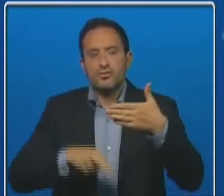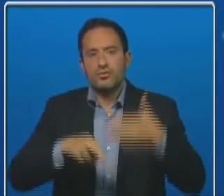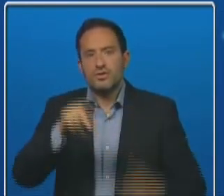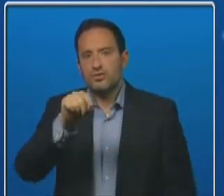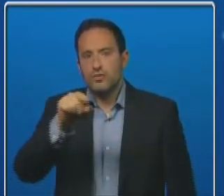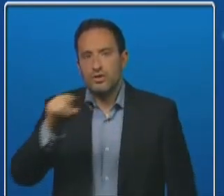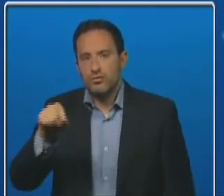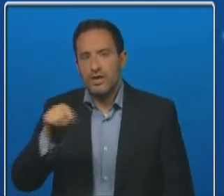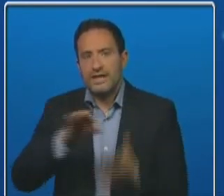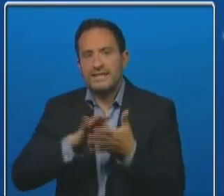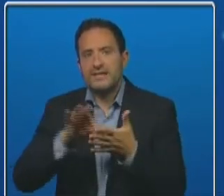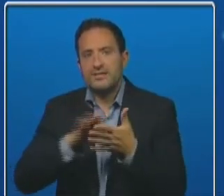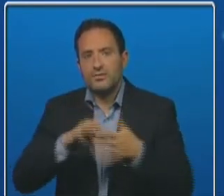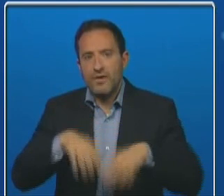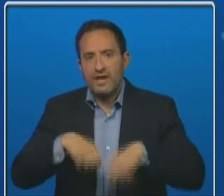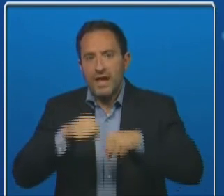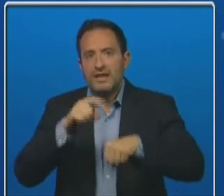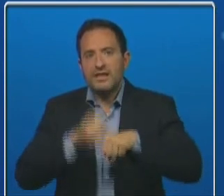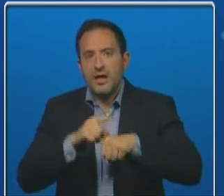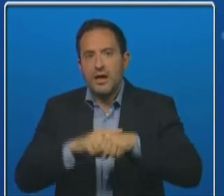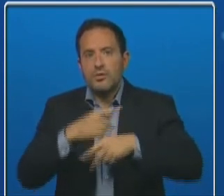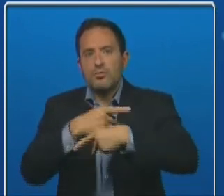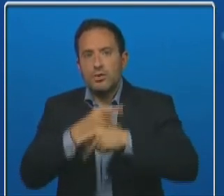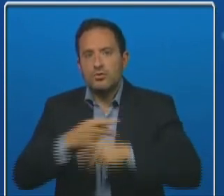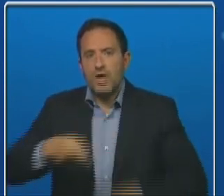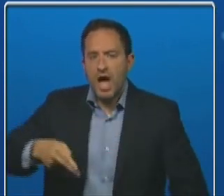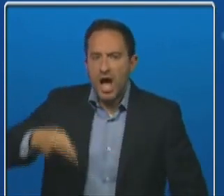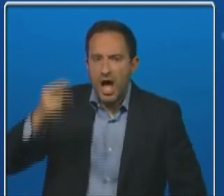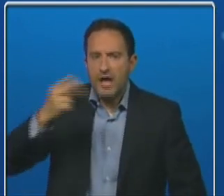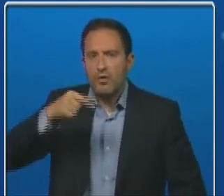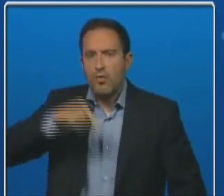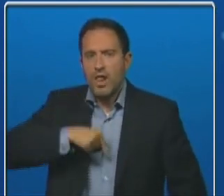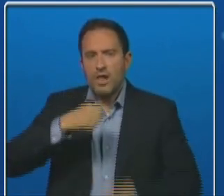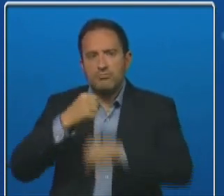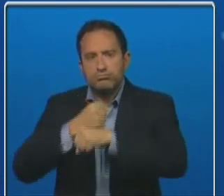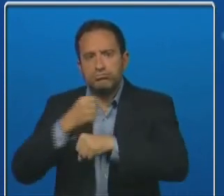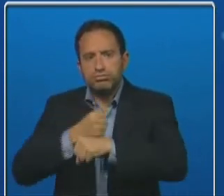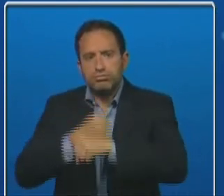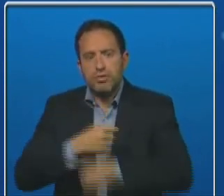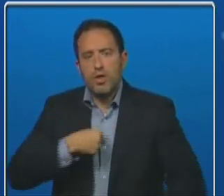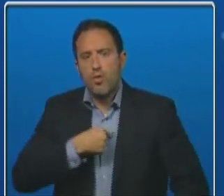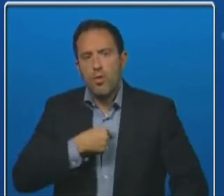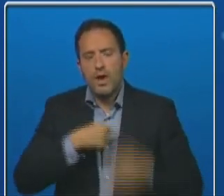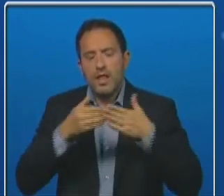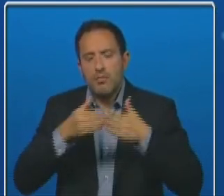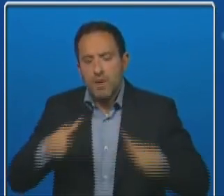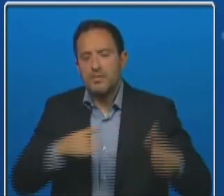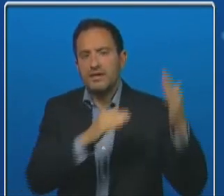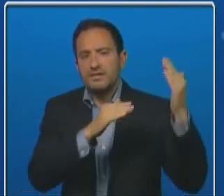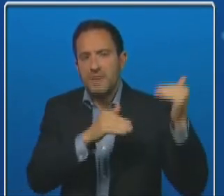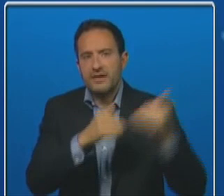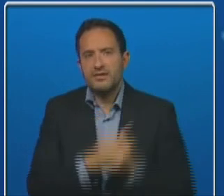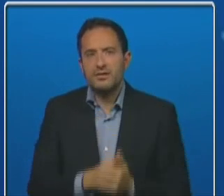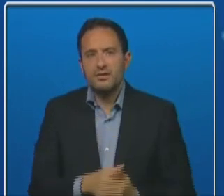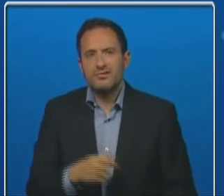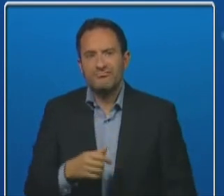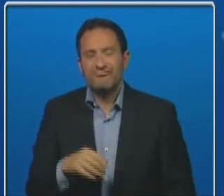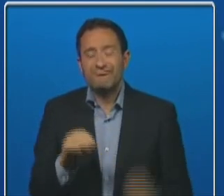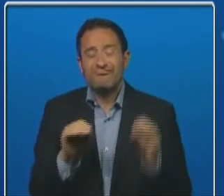census. We have taken the time we needed to produce the high-quality statistics that we and the public expect. While no census is